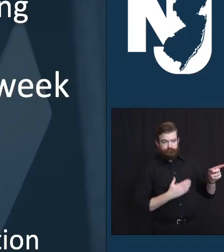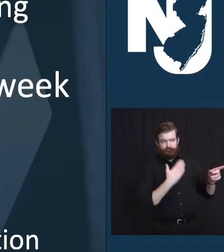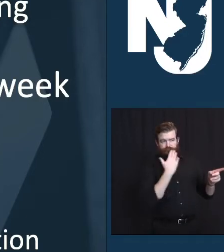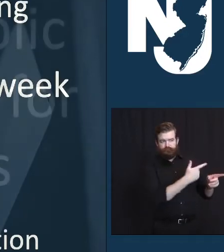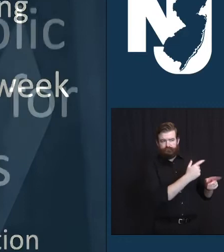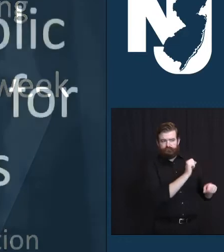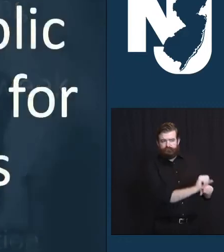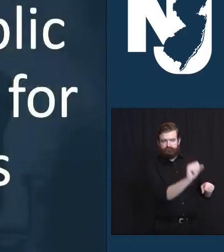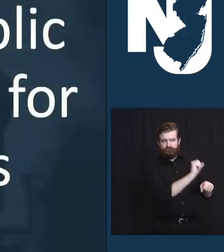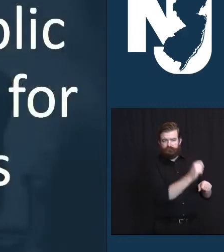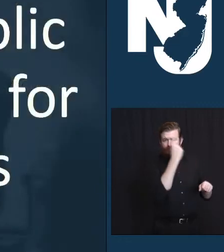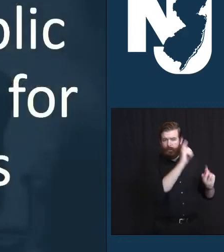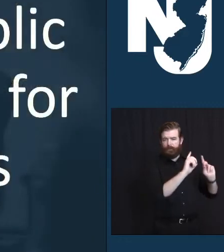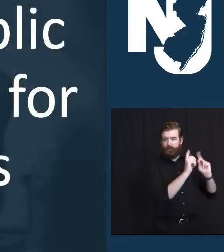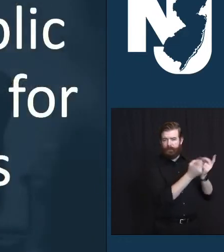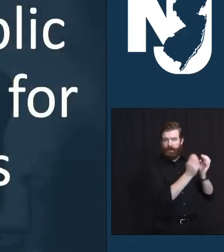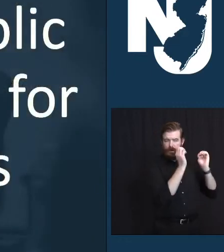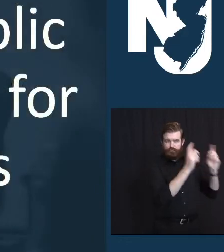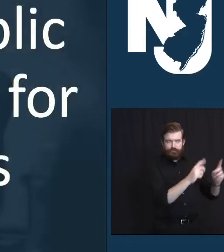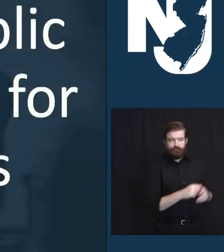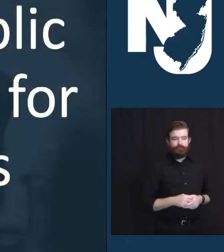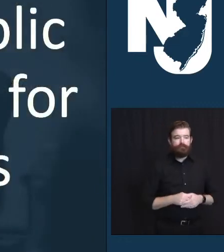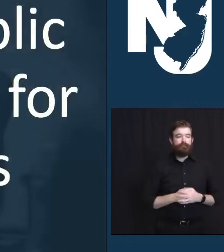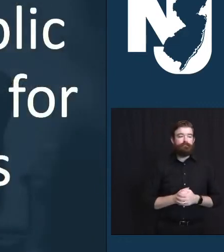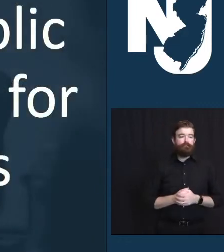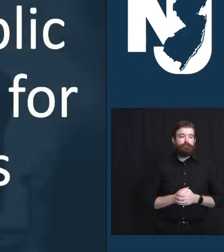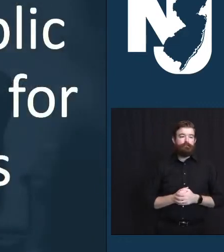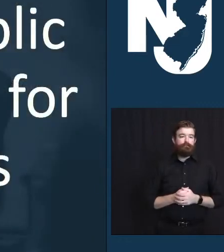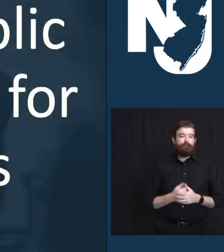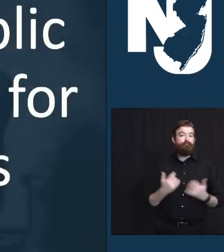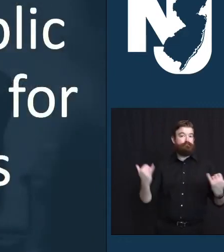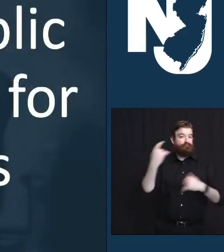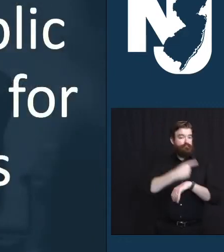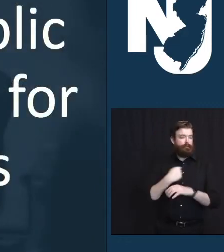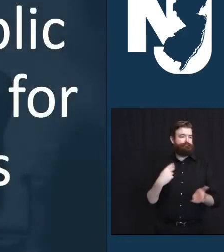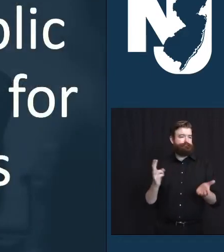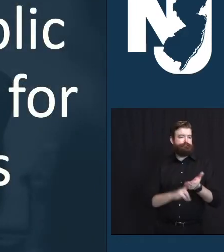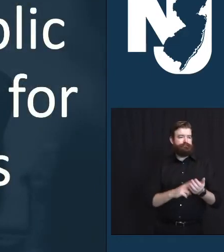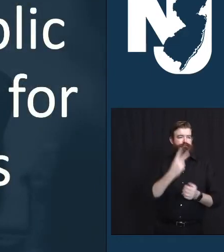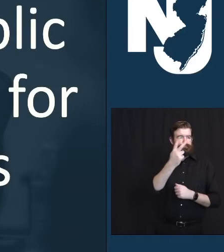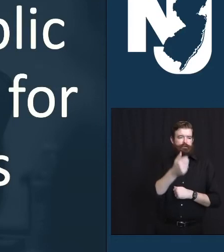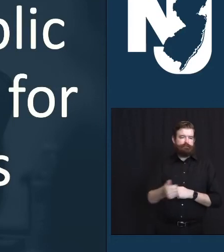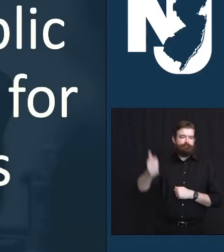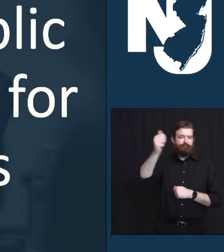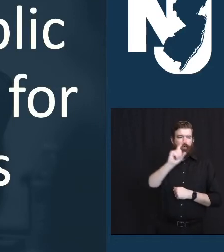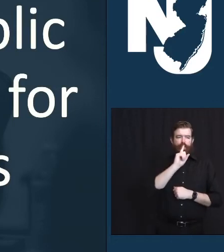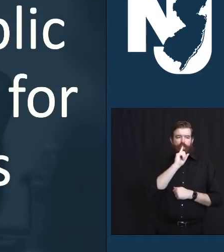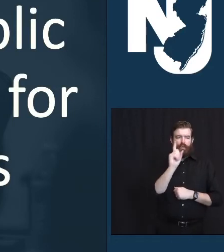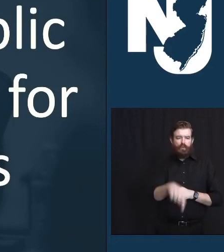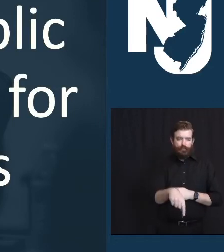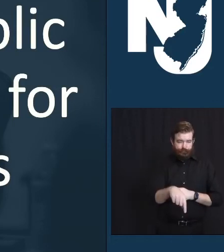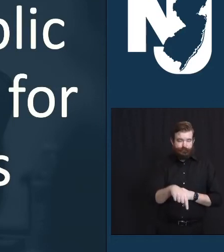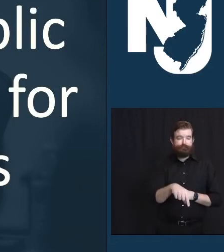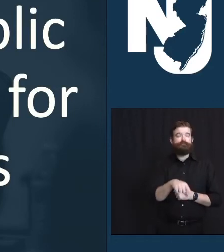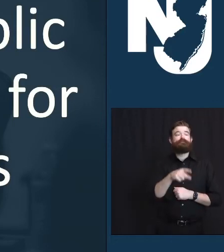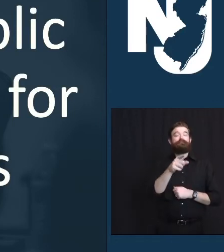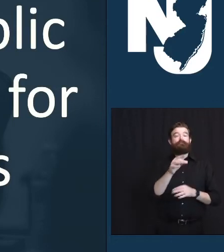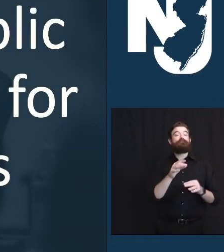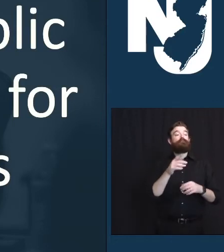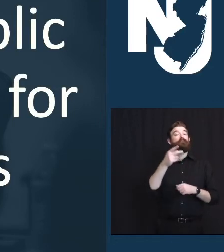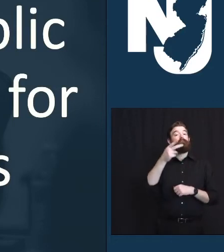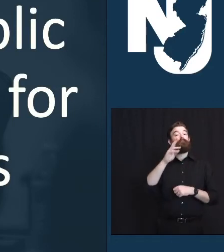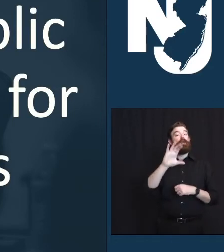2 executive orders. The first will extend the public health emergency for another 30 days. As we have noted many times before,